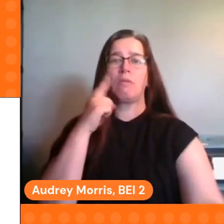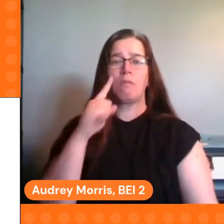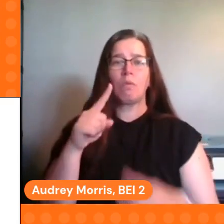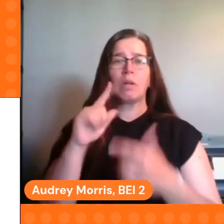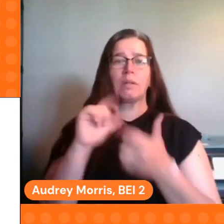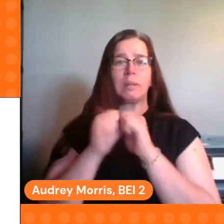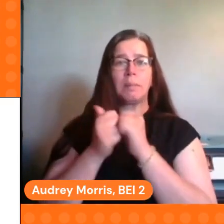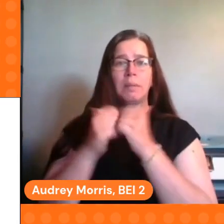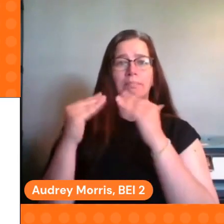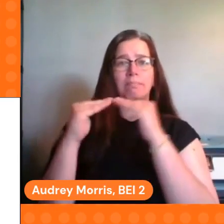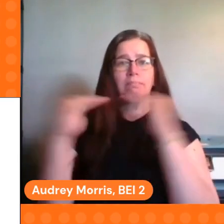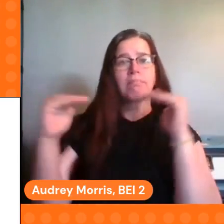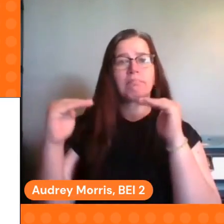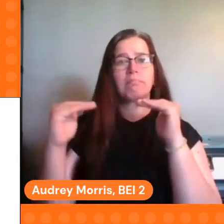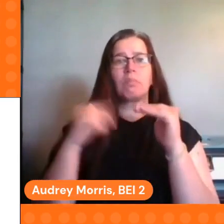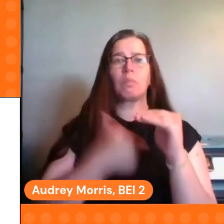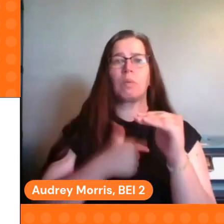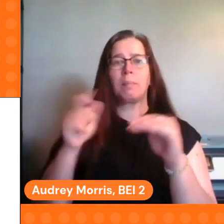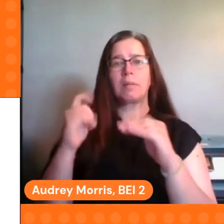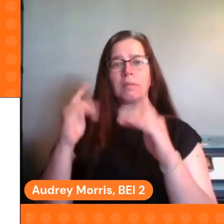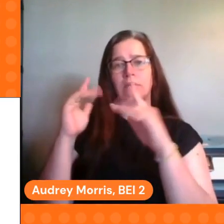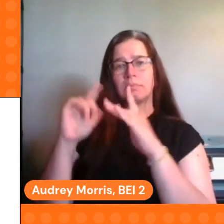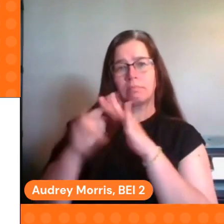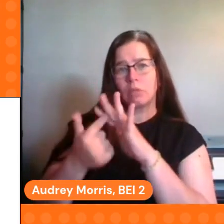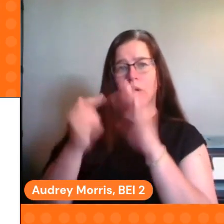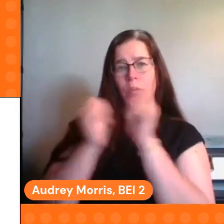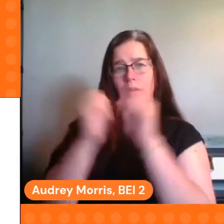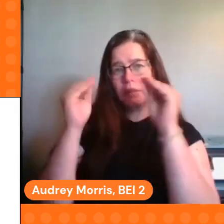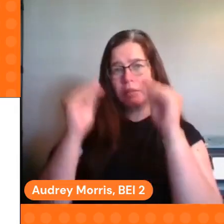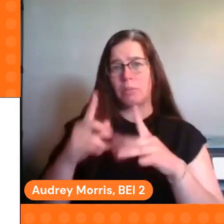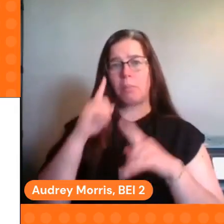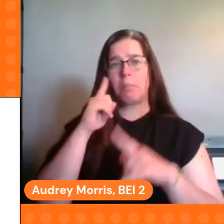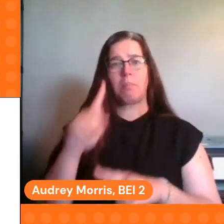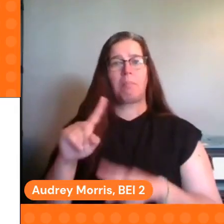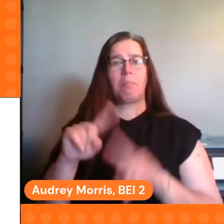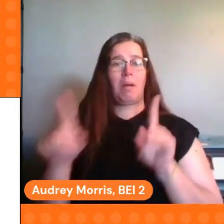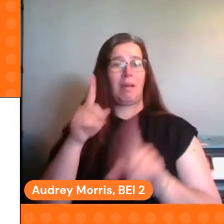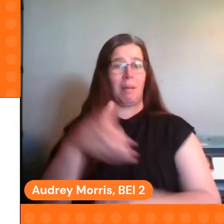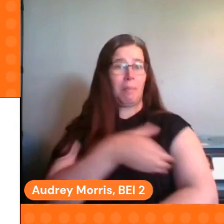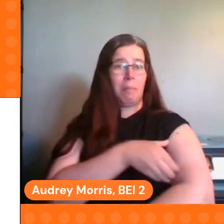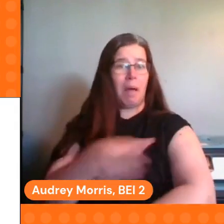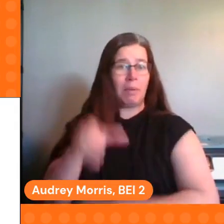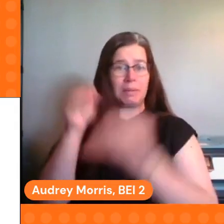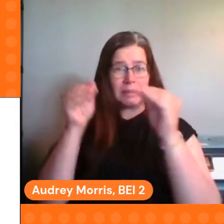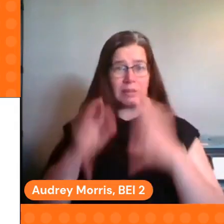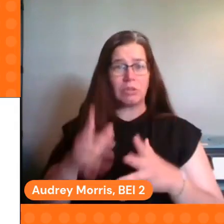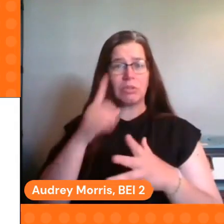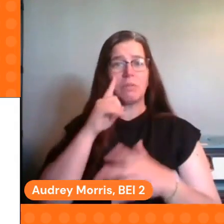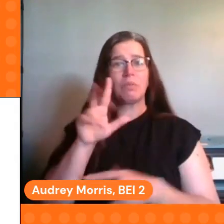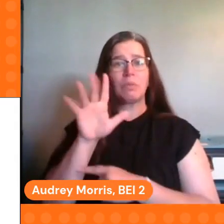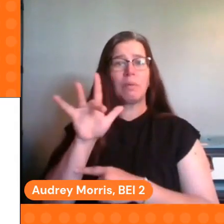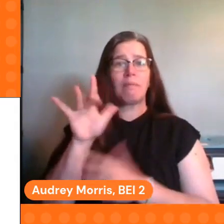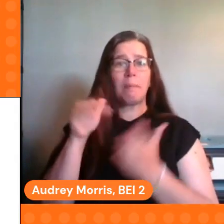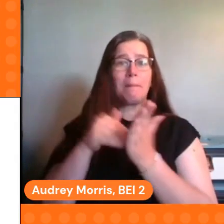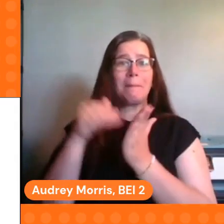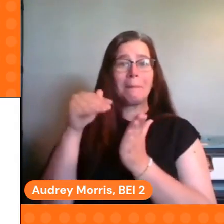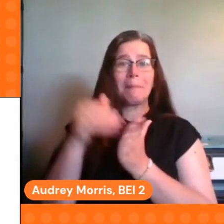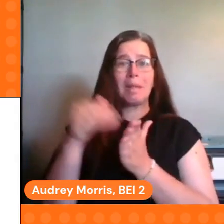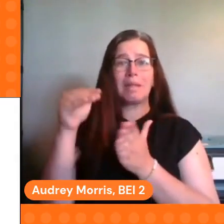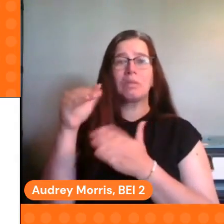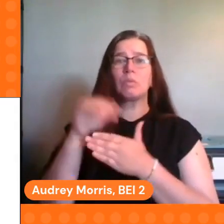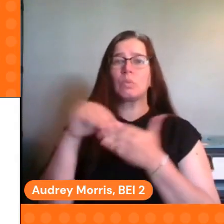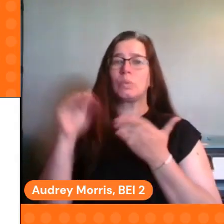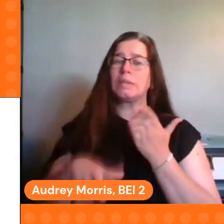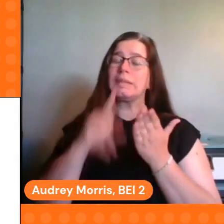our teachers. However, empowering 2 million of teachers to unlock the potential of 24 million students is a real national